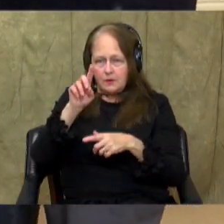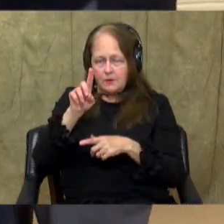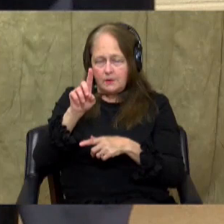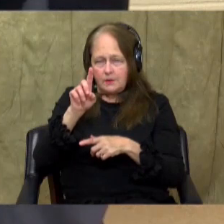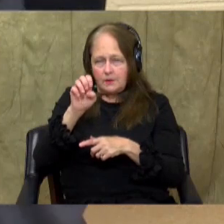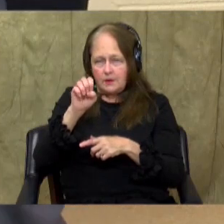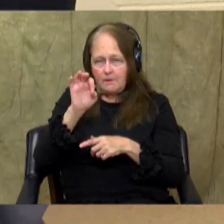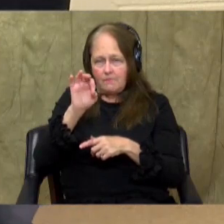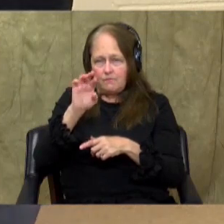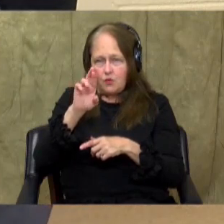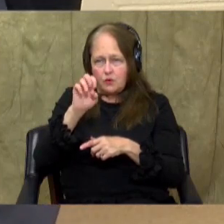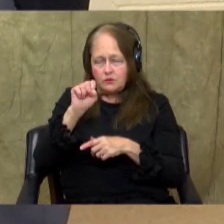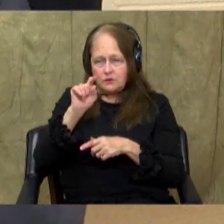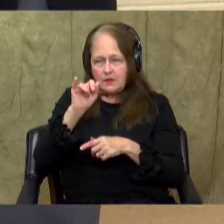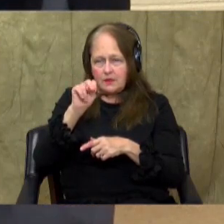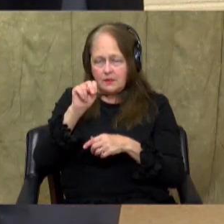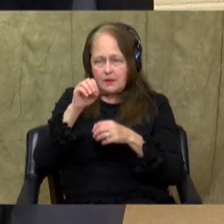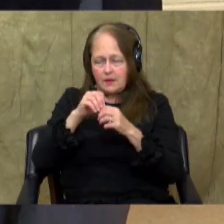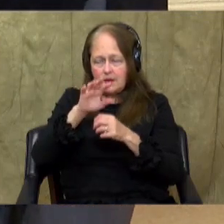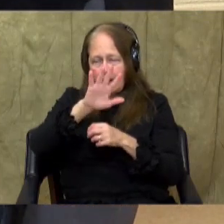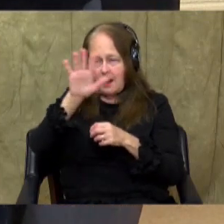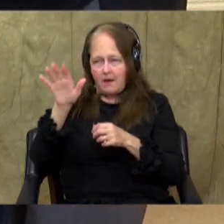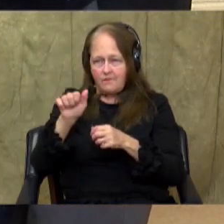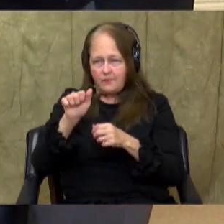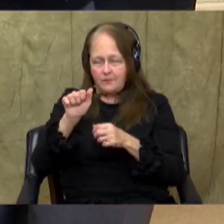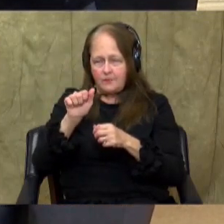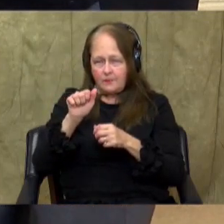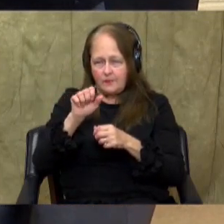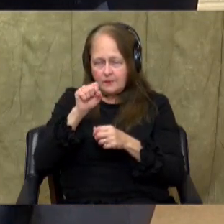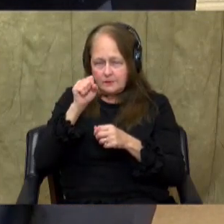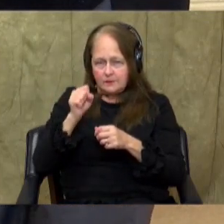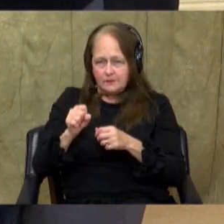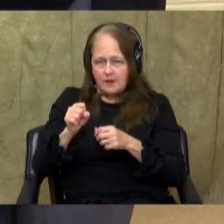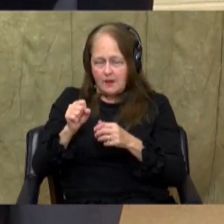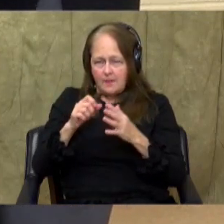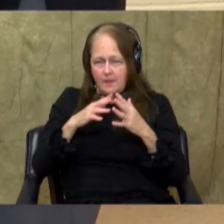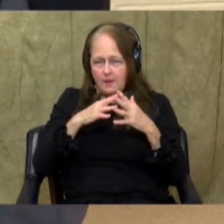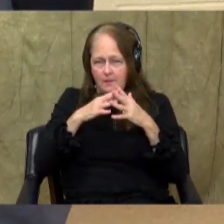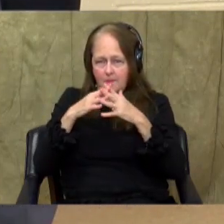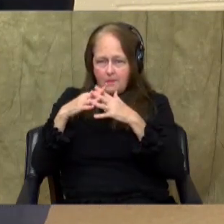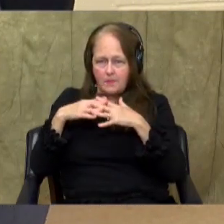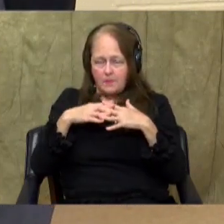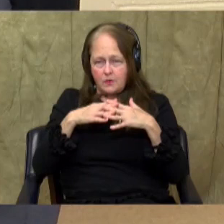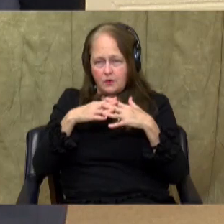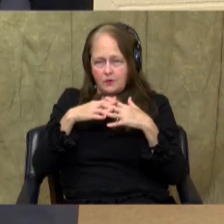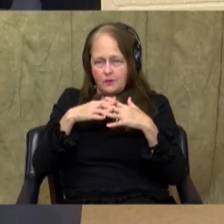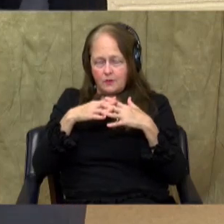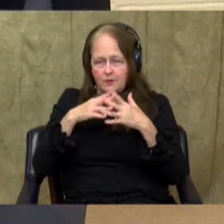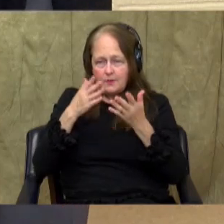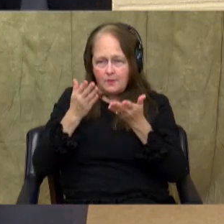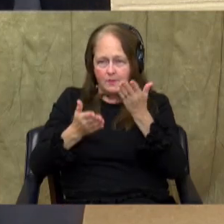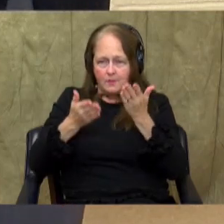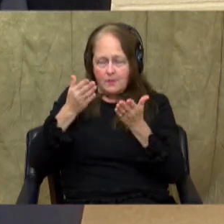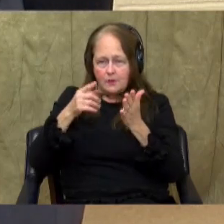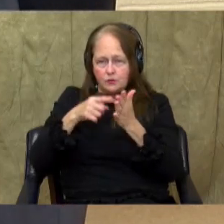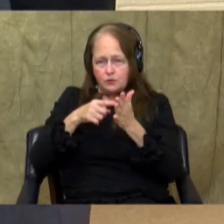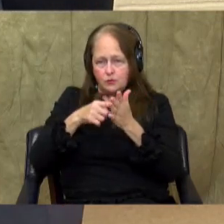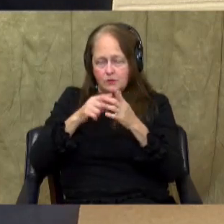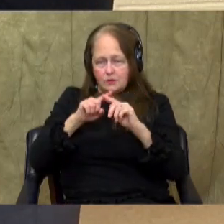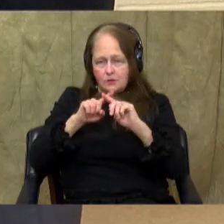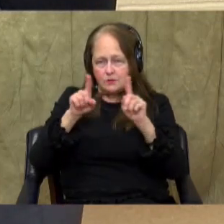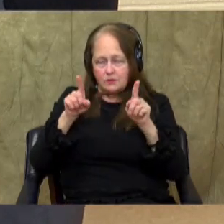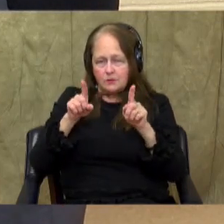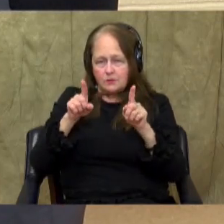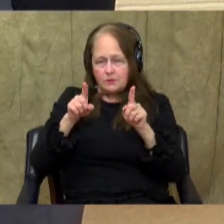Deforestation is another issue in Africa. We've looked at that in South America. They have the same issue here, but maybe due to different things. This